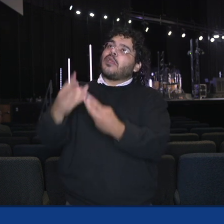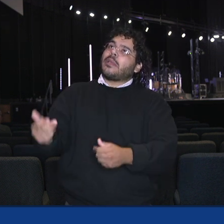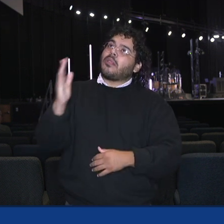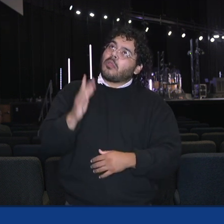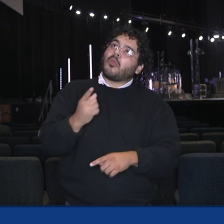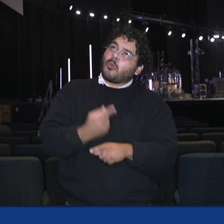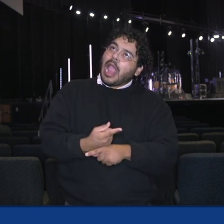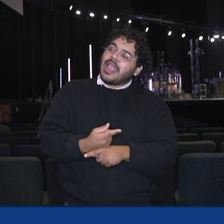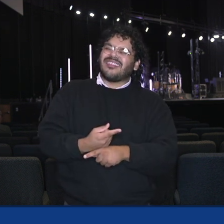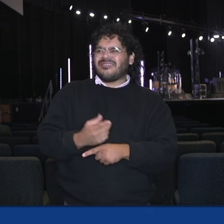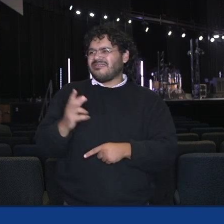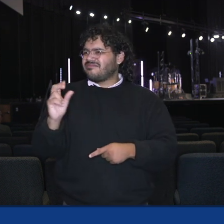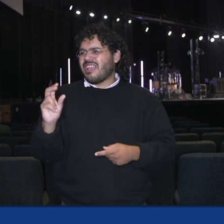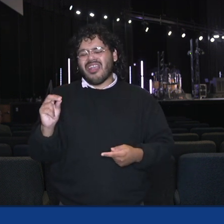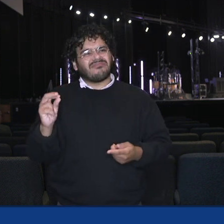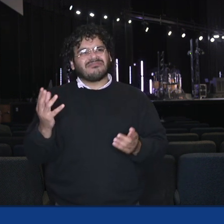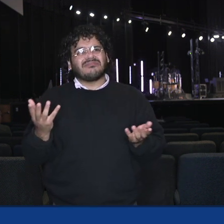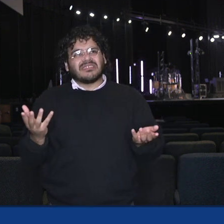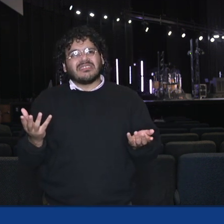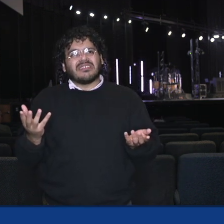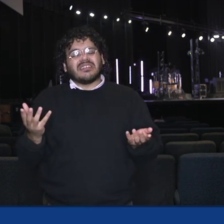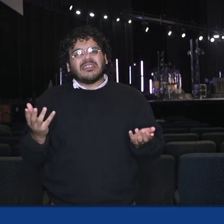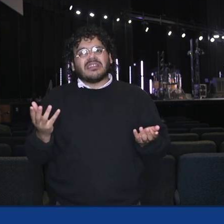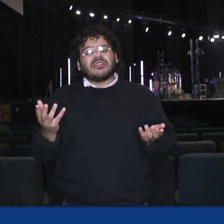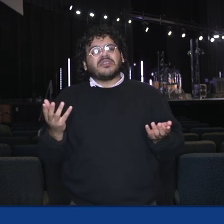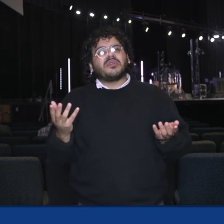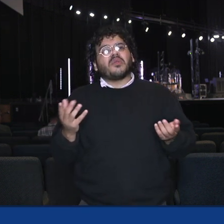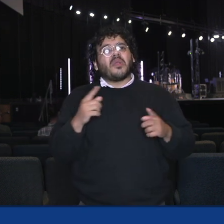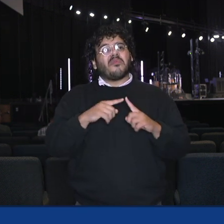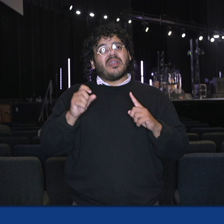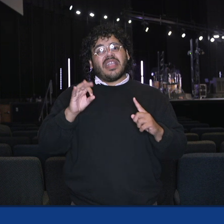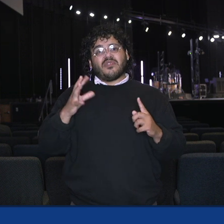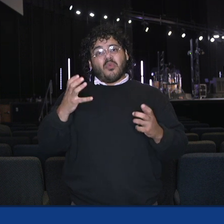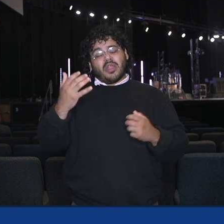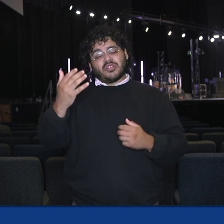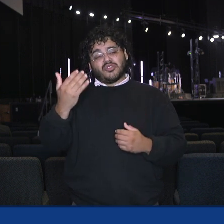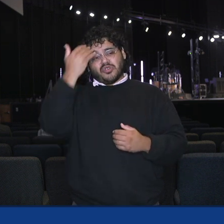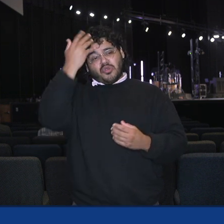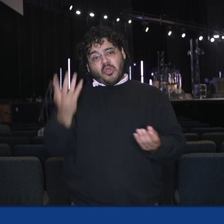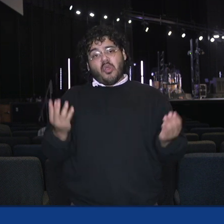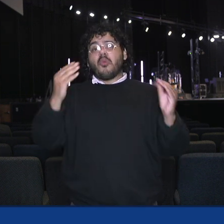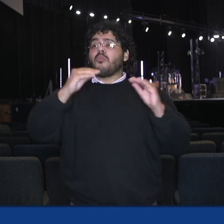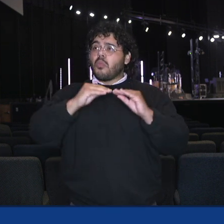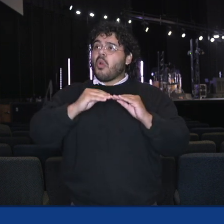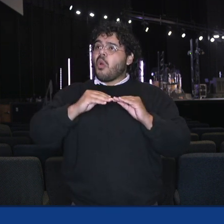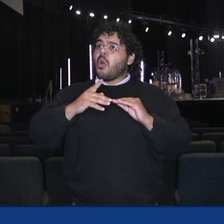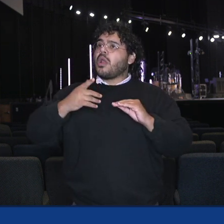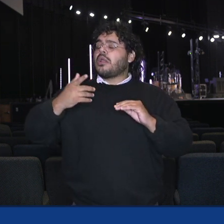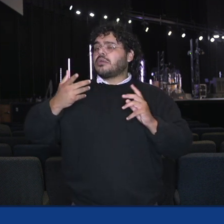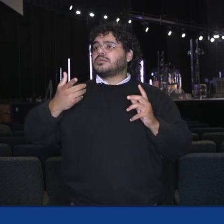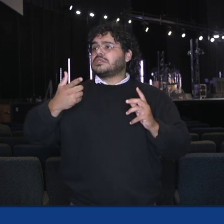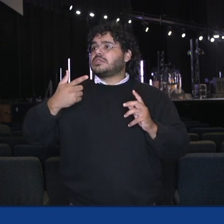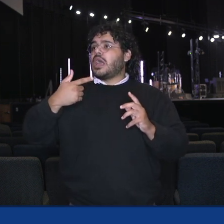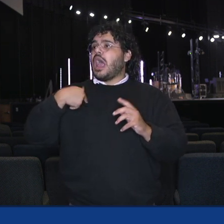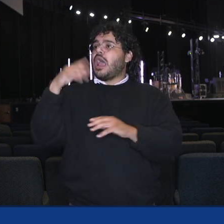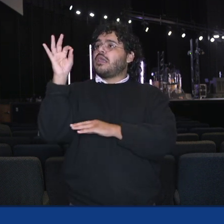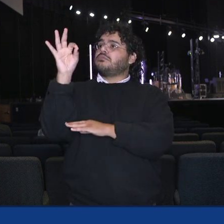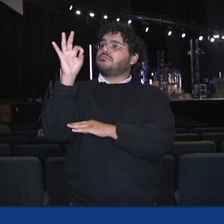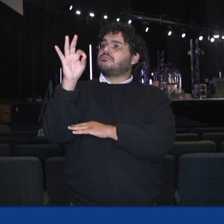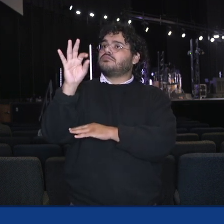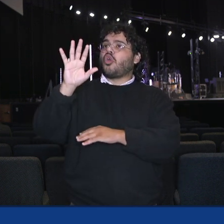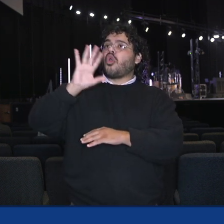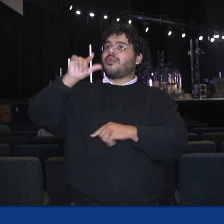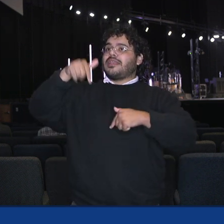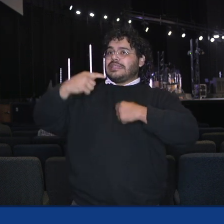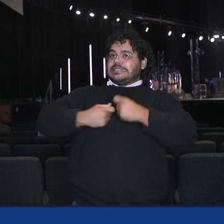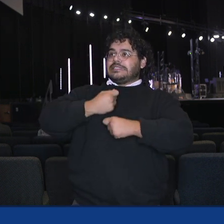do. So if you're curious about that conversation, there's a message that I preached earlier this year that is very